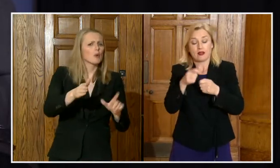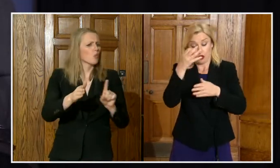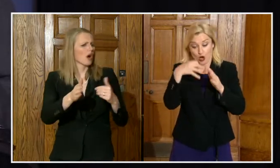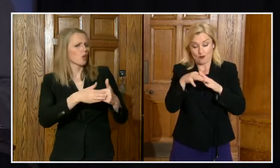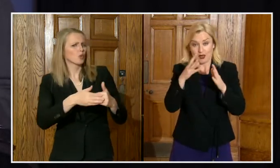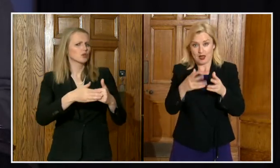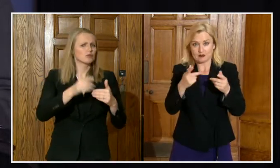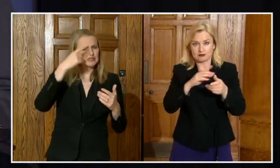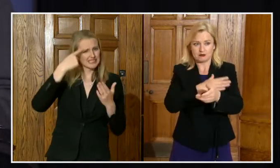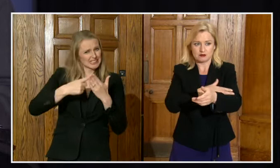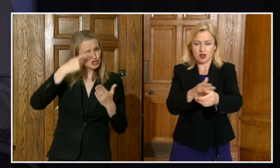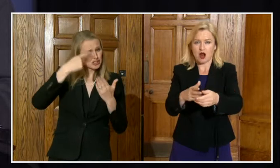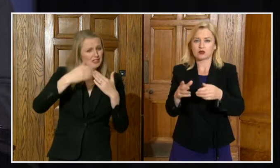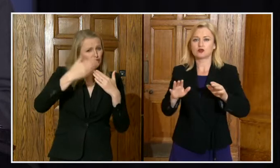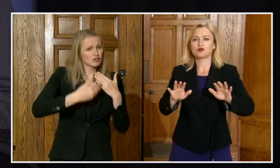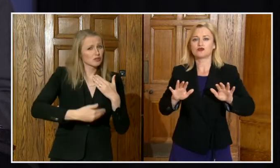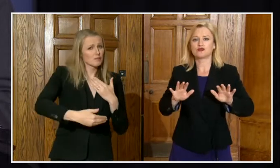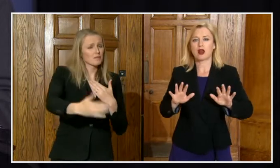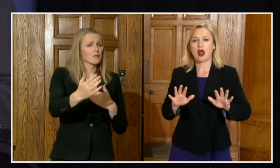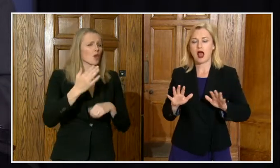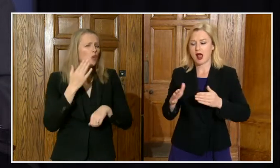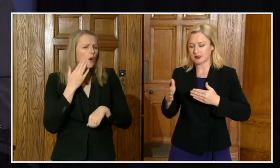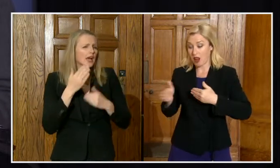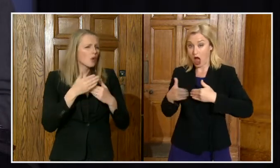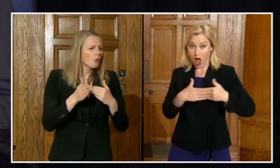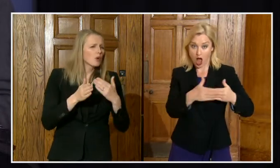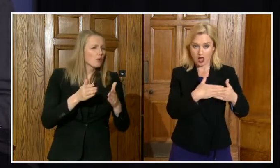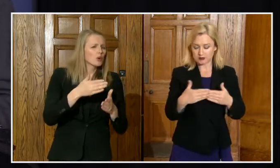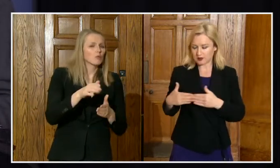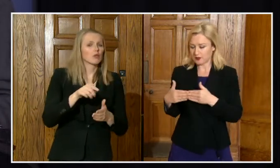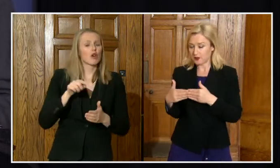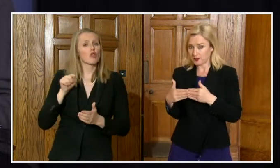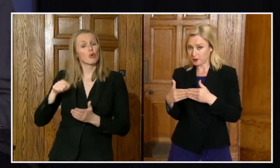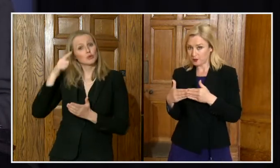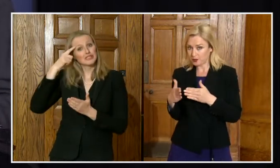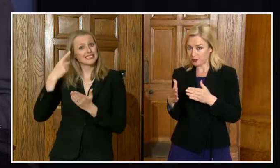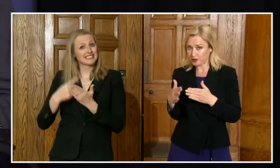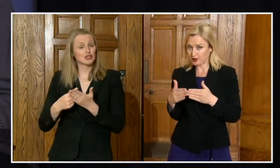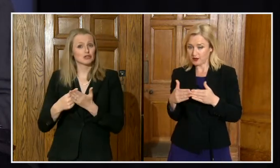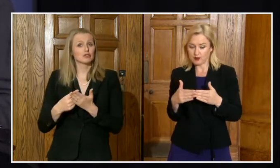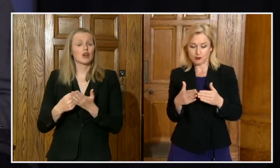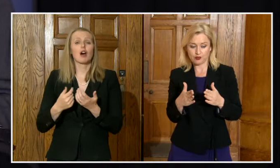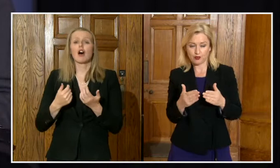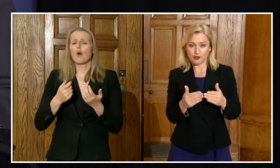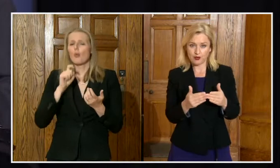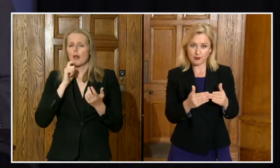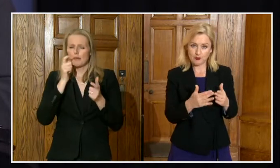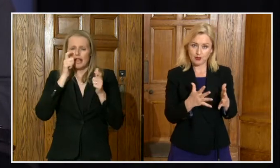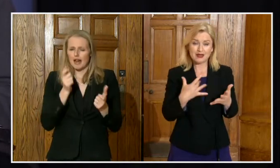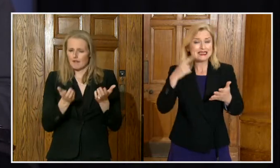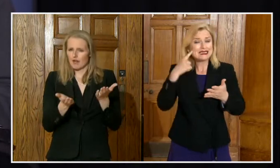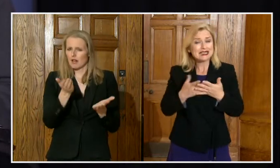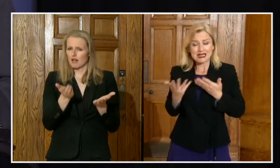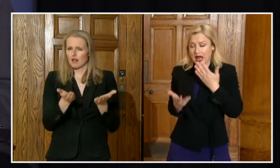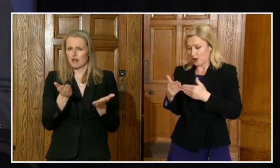of the measures we currently have in place and the timing of that. Those decisions, as we've heard before, are finally balanced, and we will need to